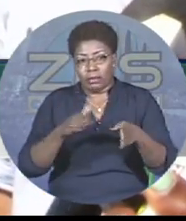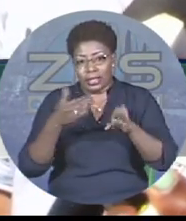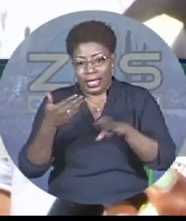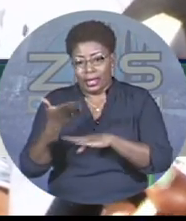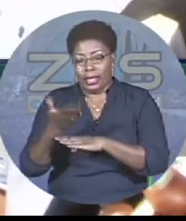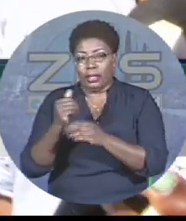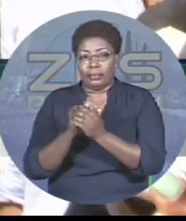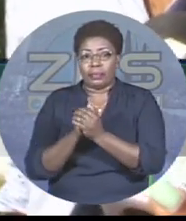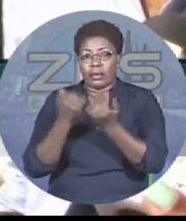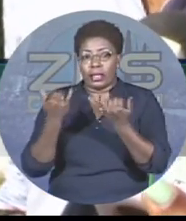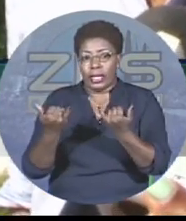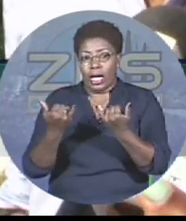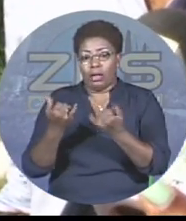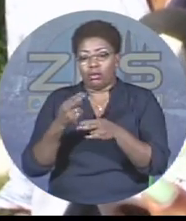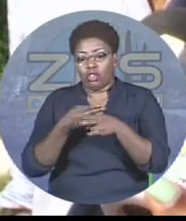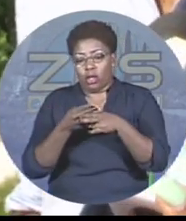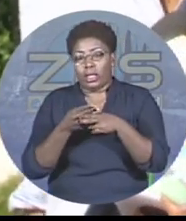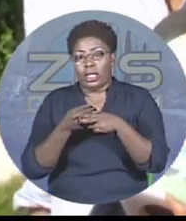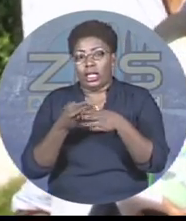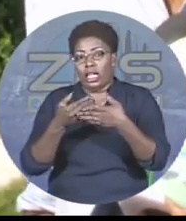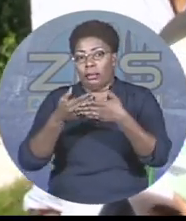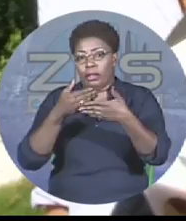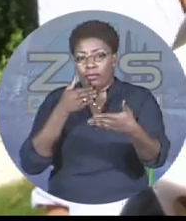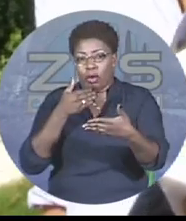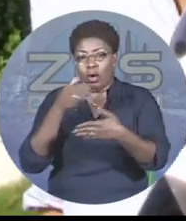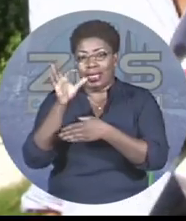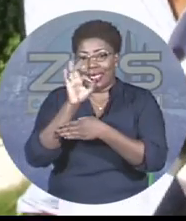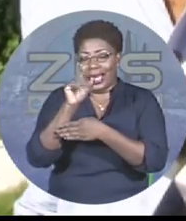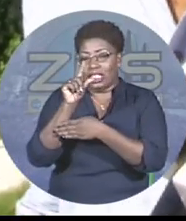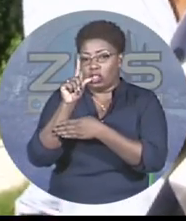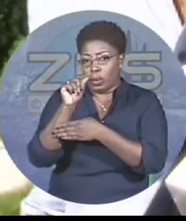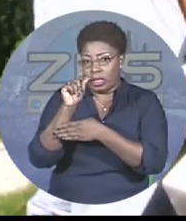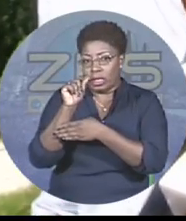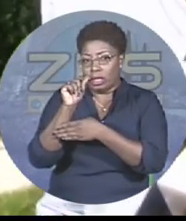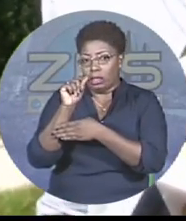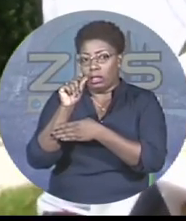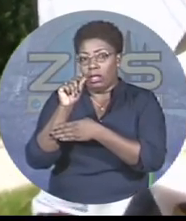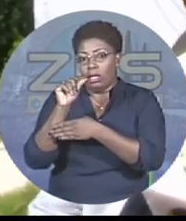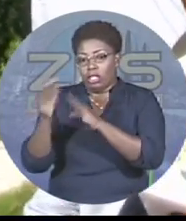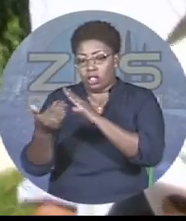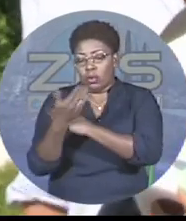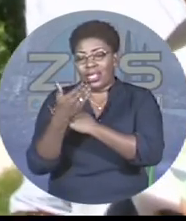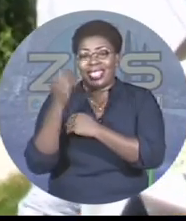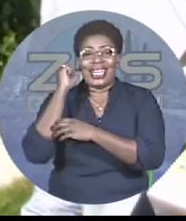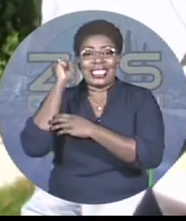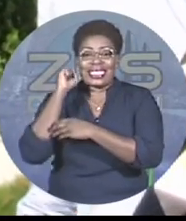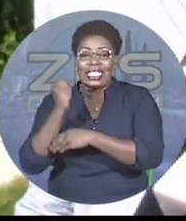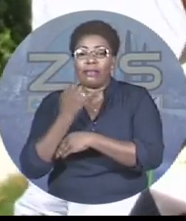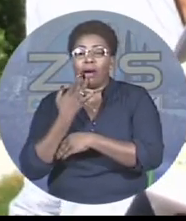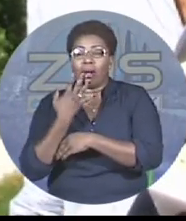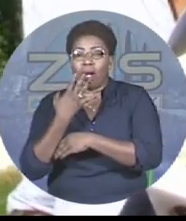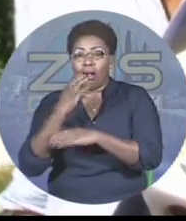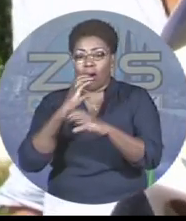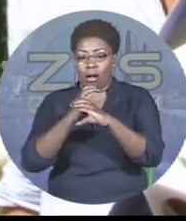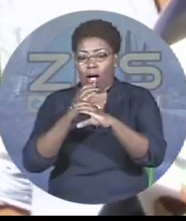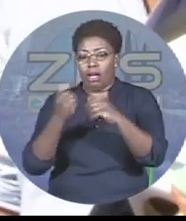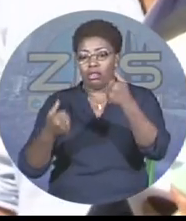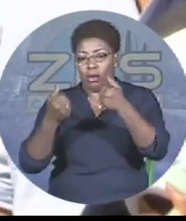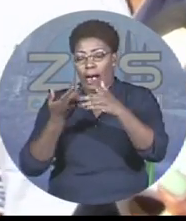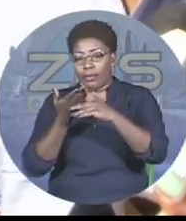thus far is that shortly before 9:20, a silver color vehicle drove through the